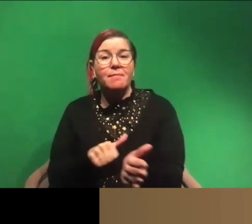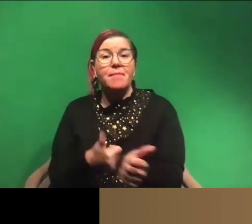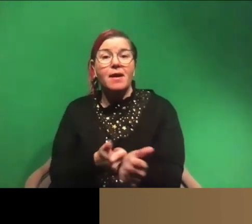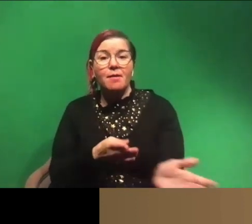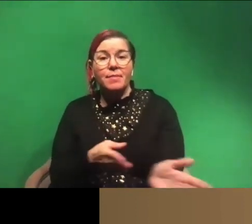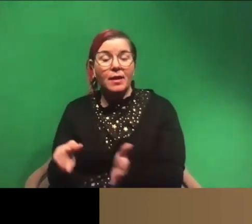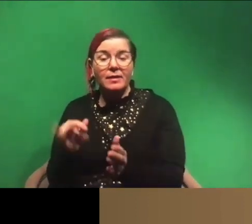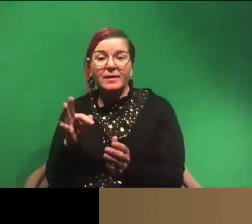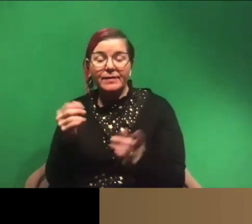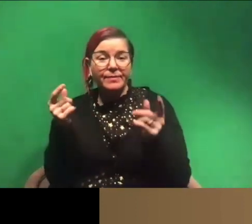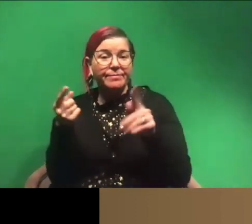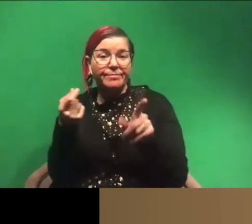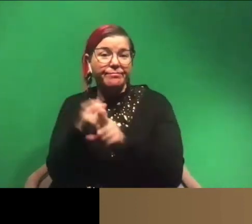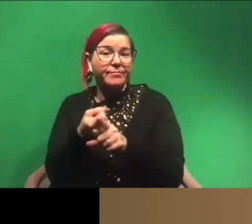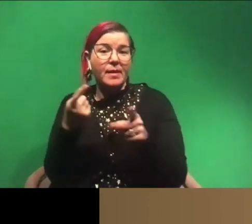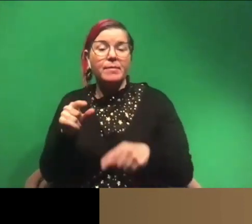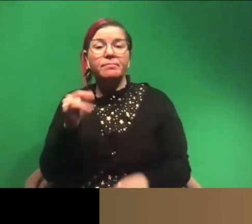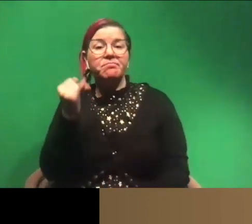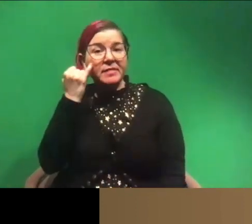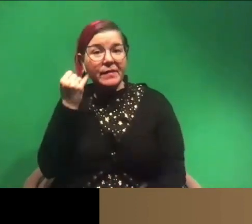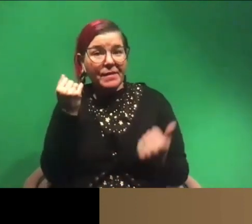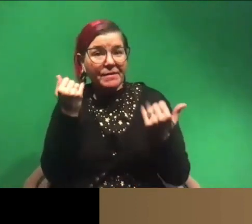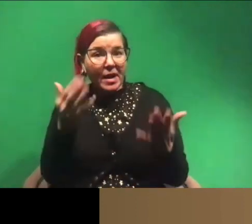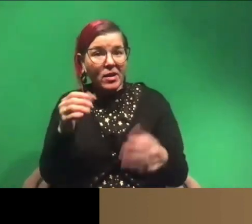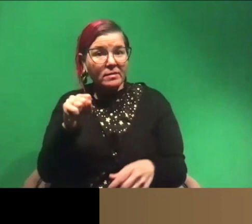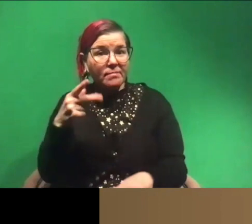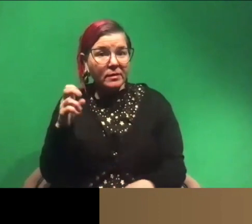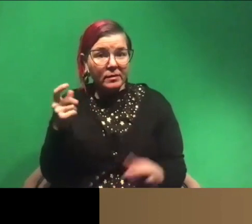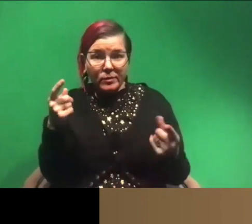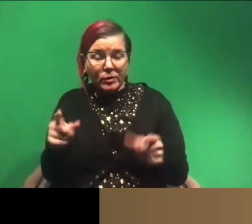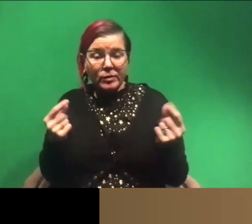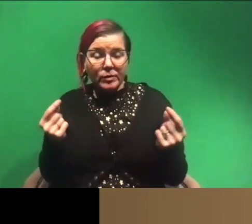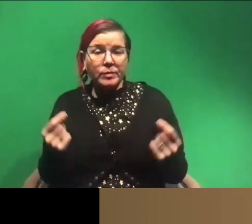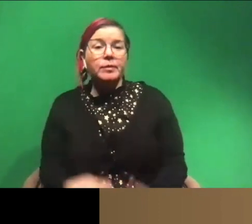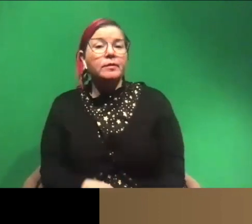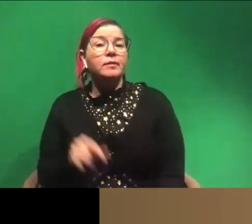case something happens. Like what if there was a fire in space? Or